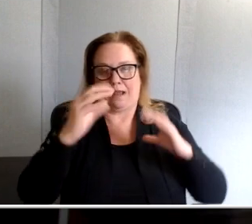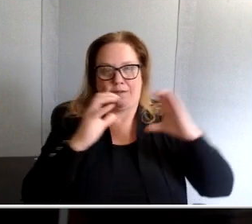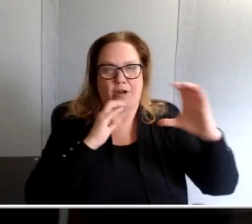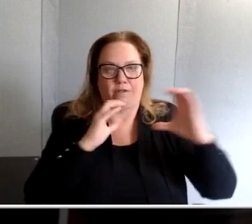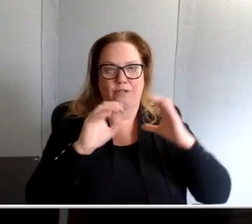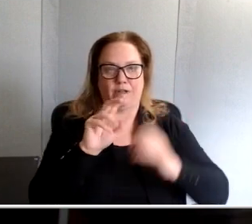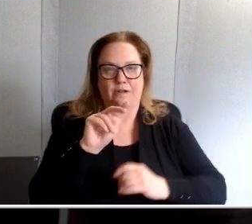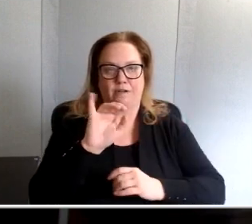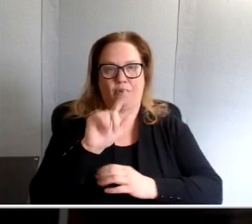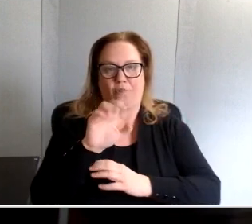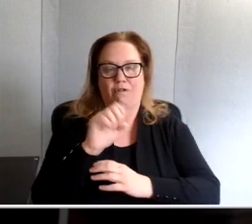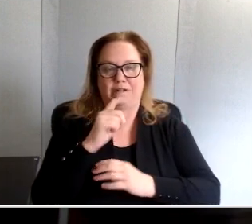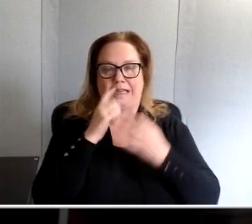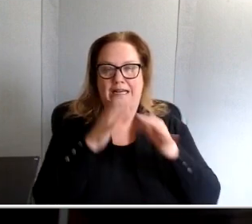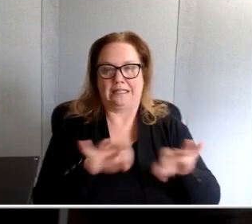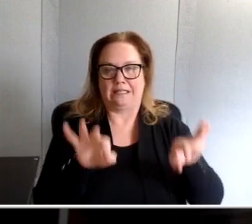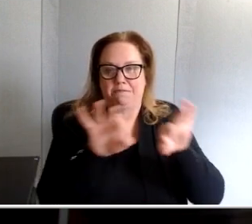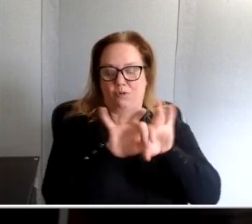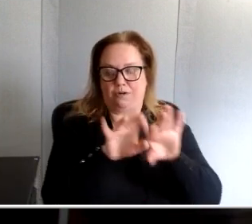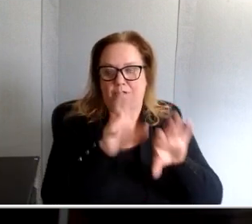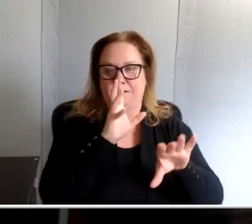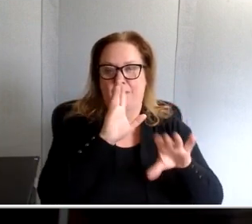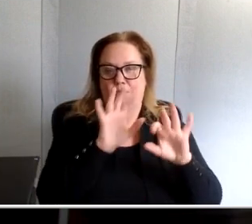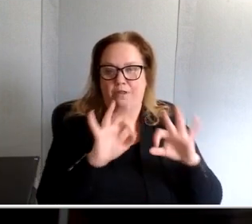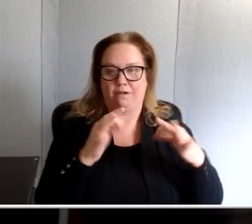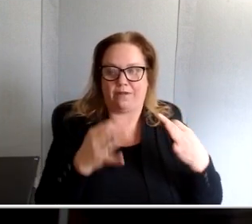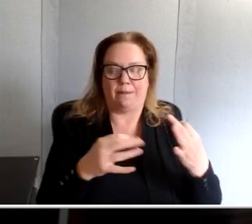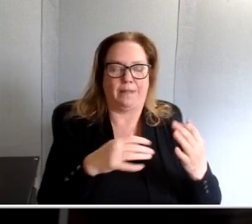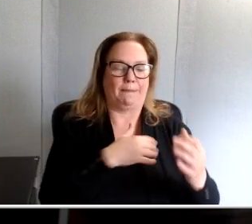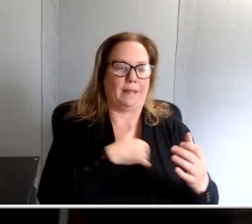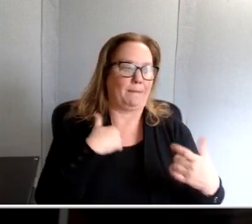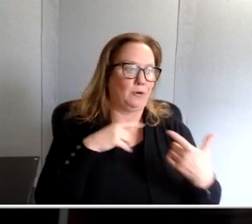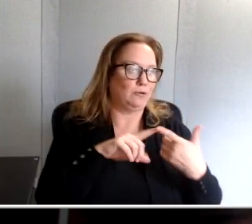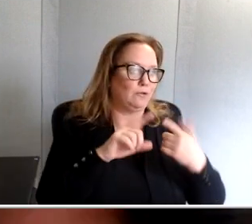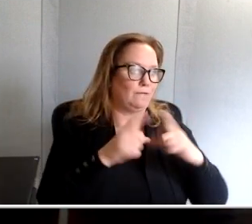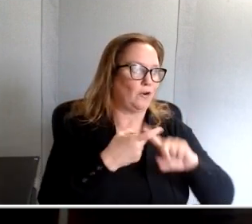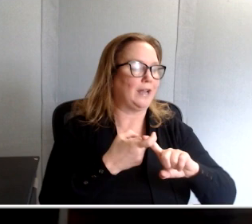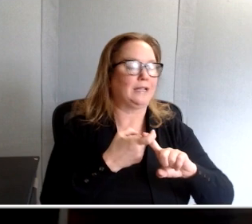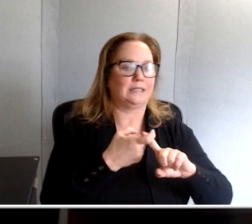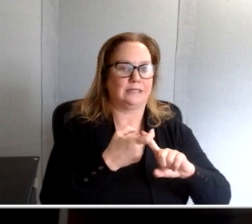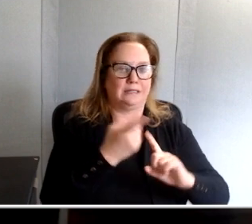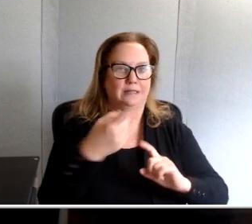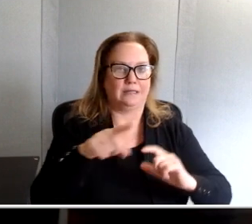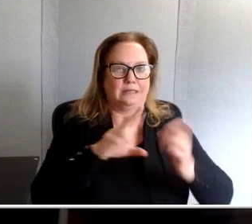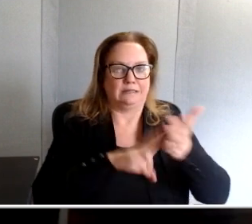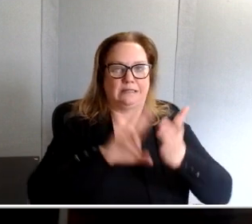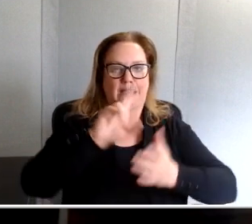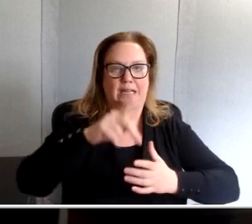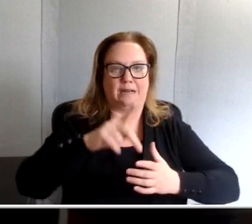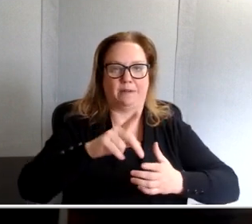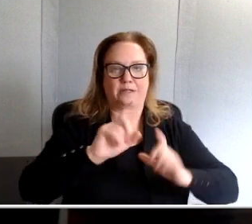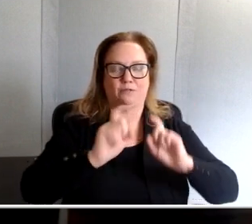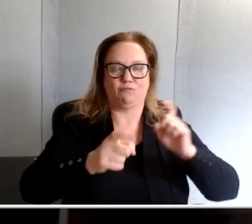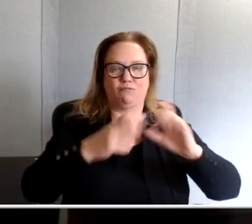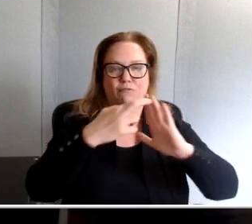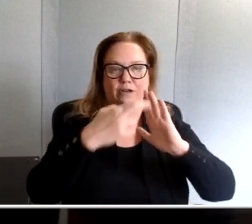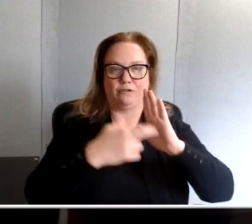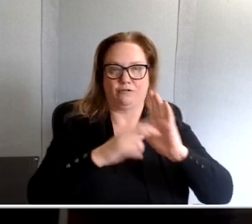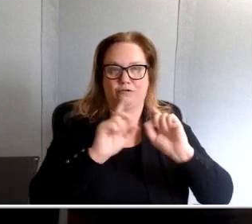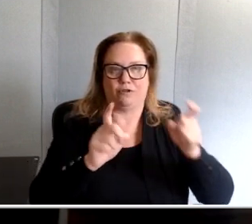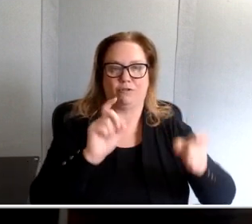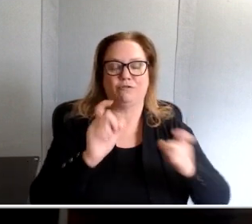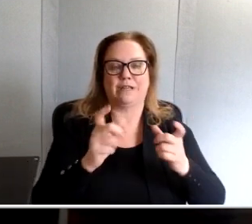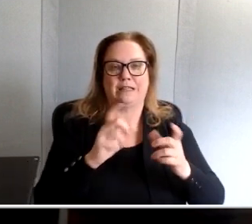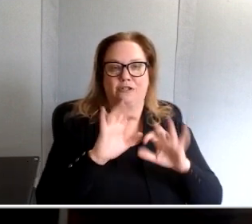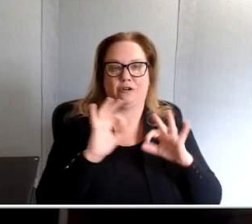Like Nicole said, it's important to talk to your family members, your friends, and get them to sign up as registered donors, and let your family